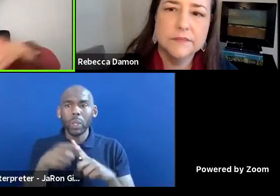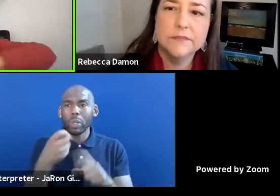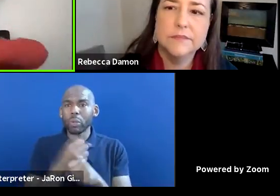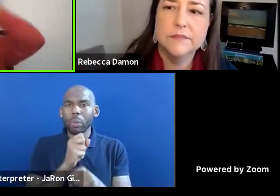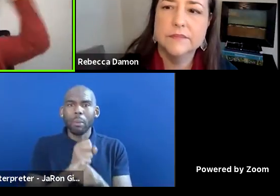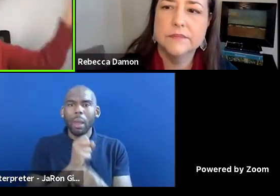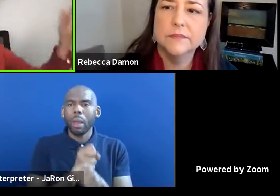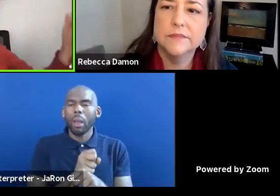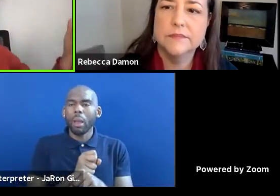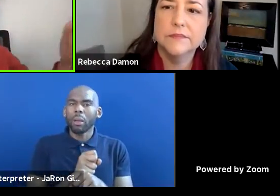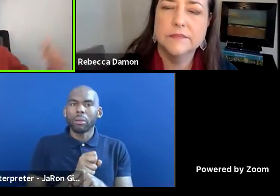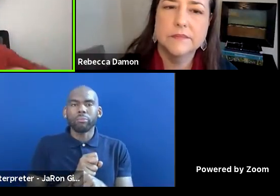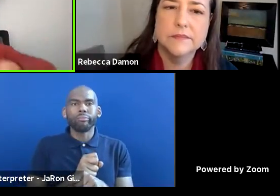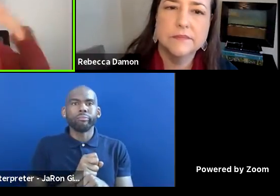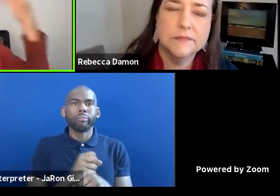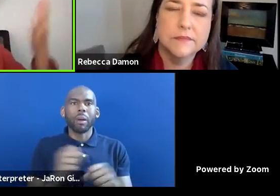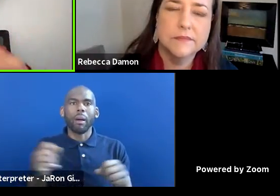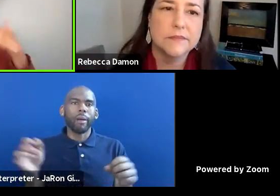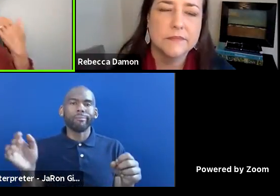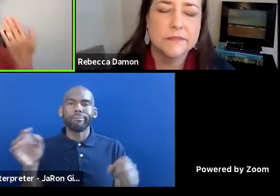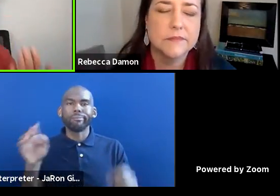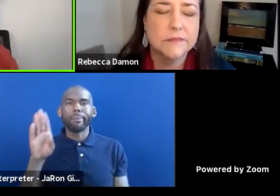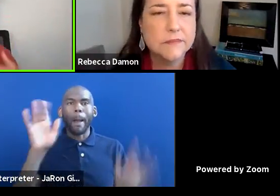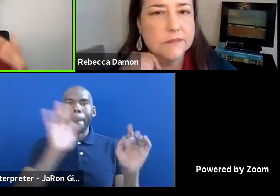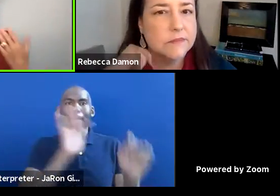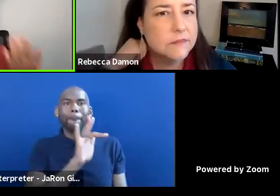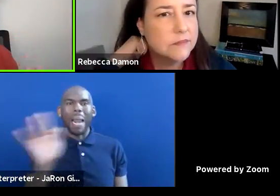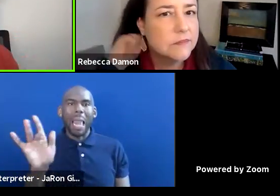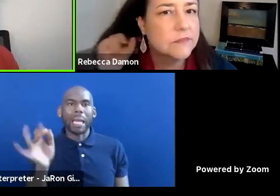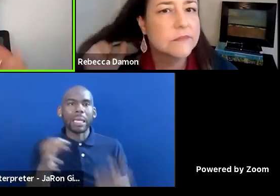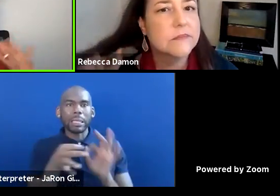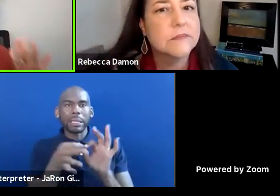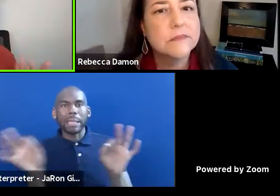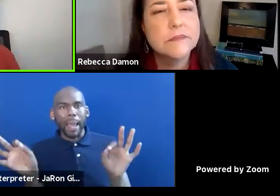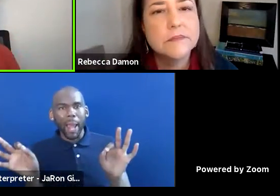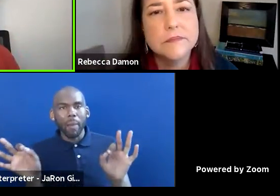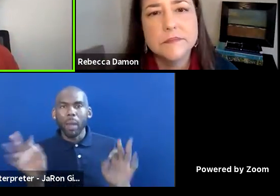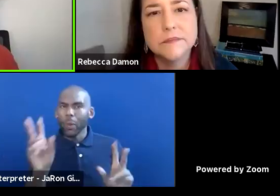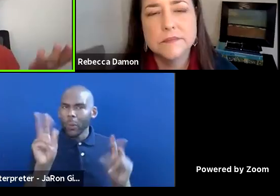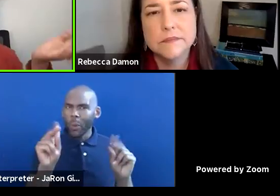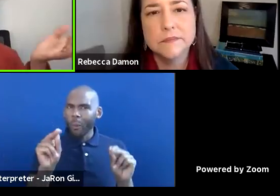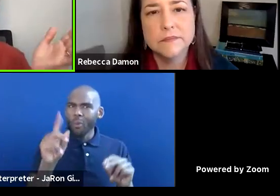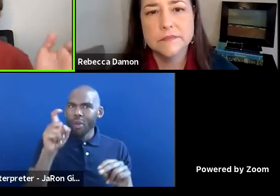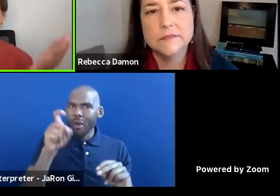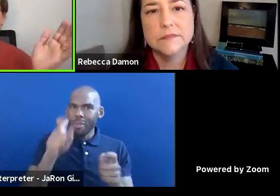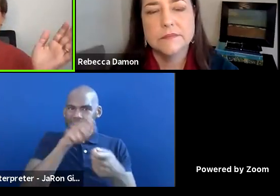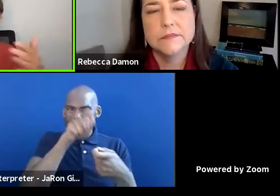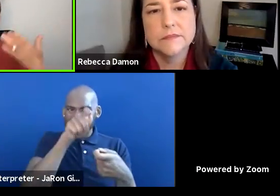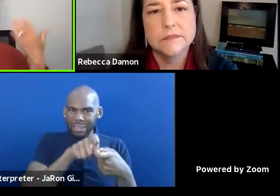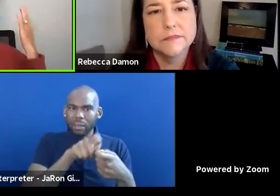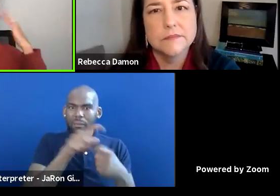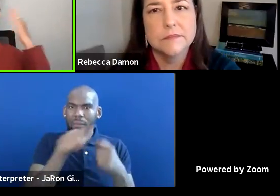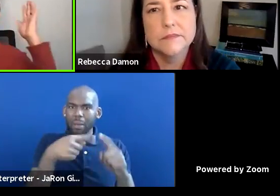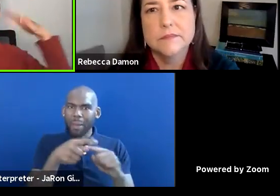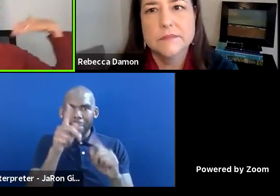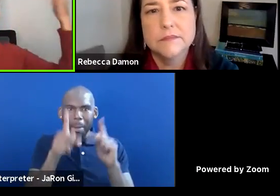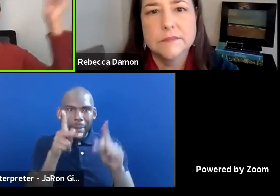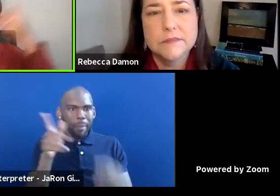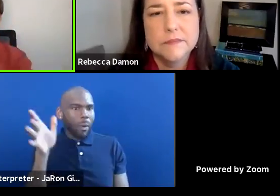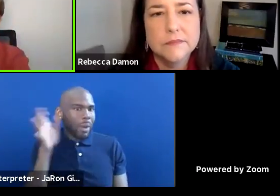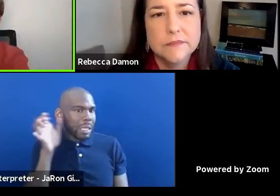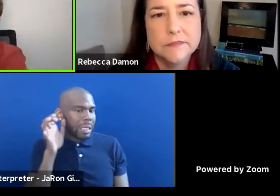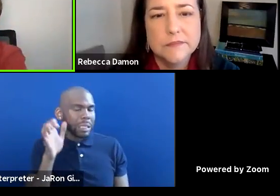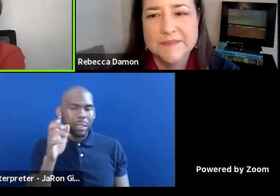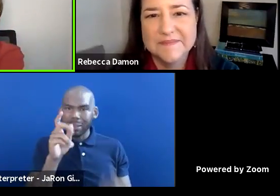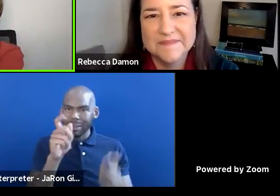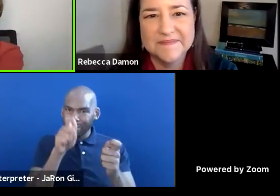about people who do news, right? Or whatever. We need to be specific about the people we're watching and listening. You guys this is wonderful. There's so many things that